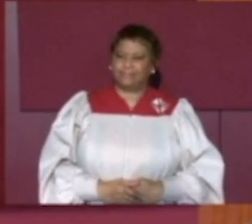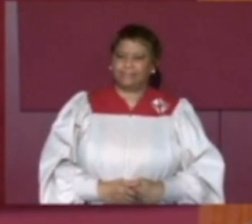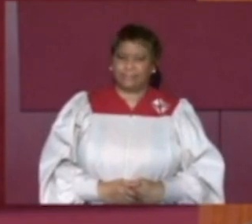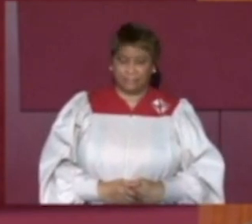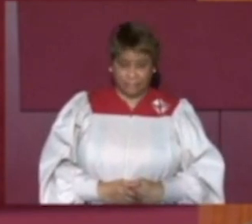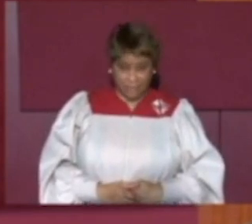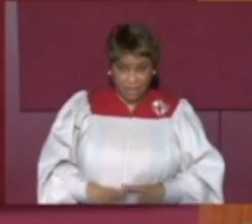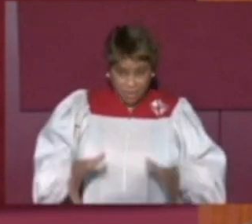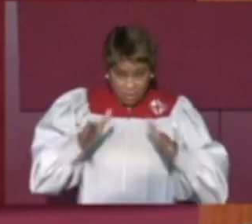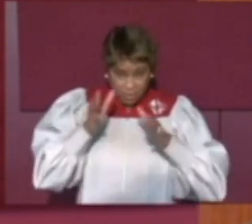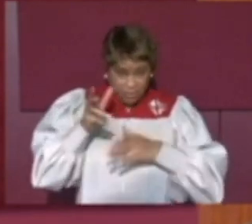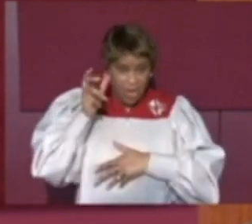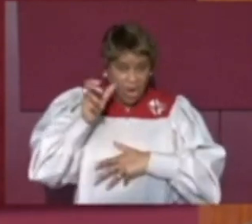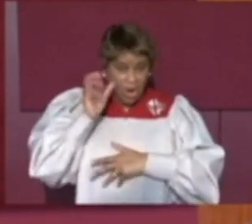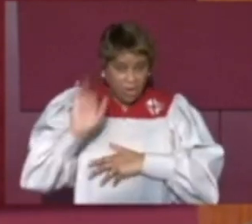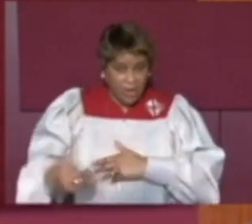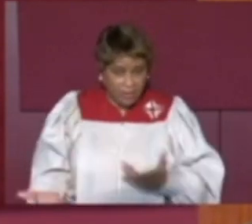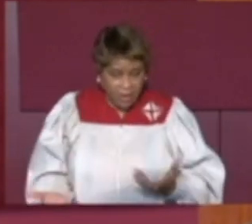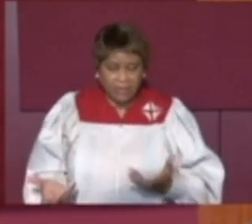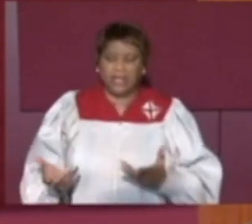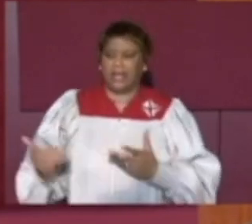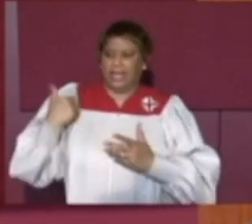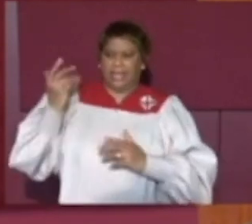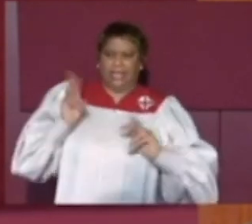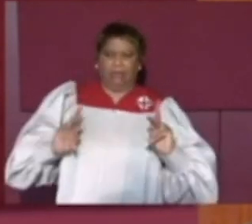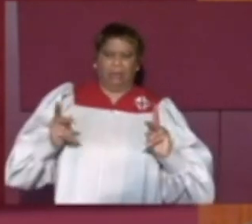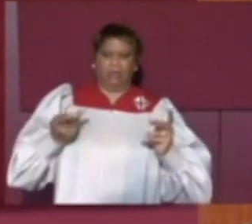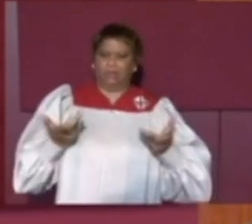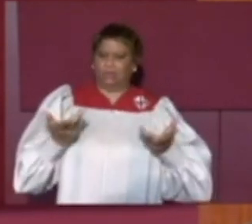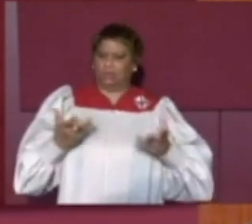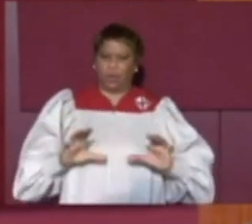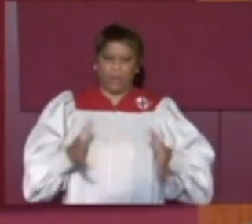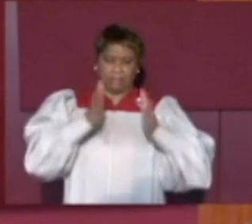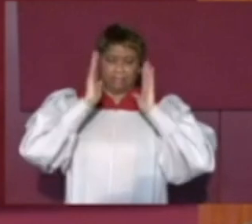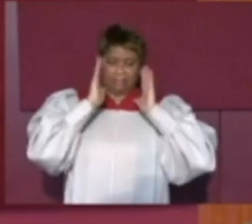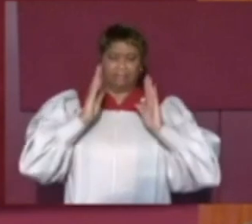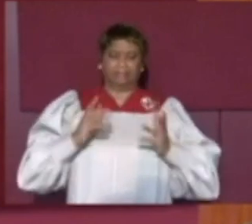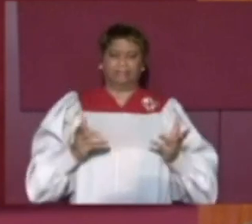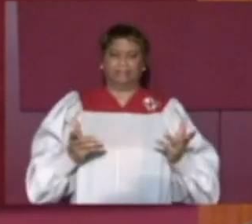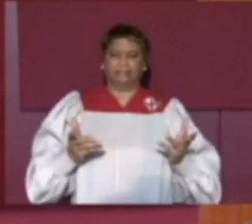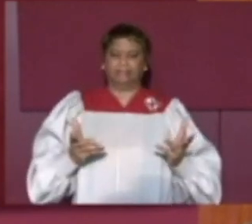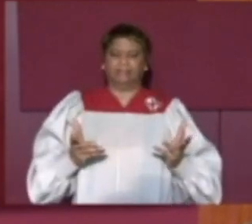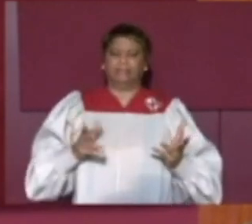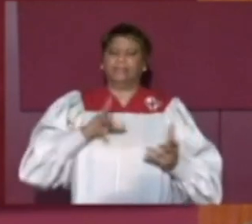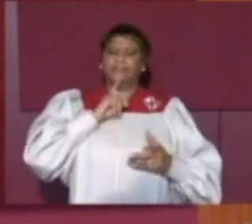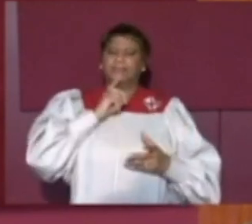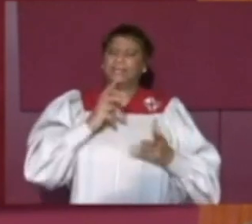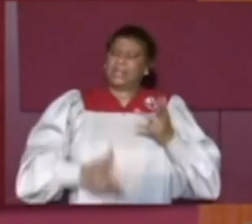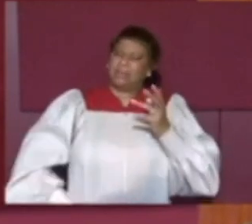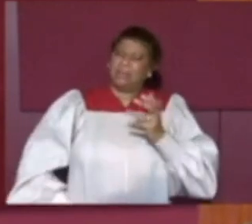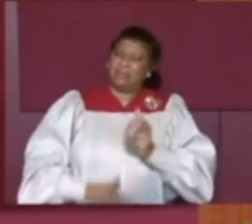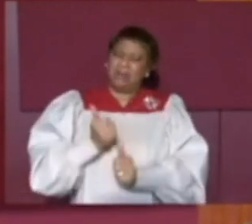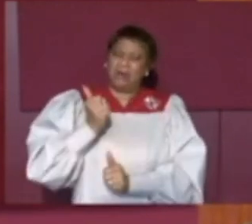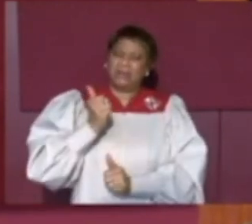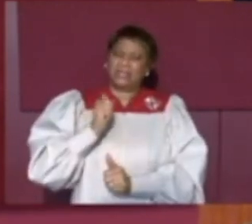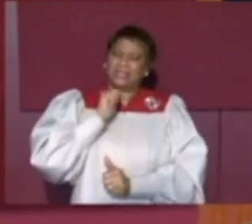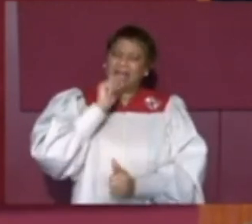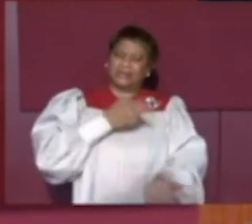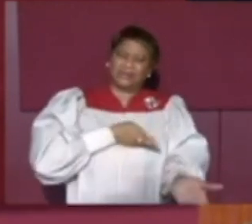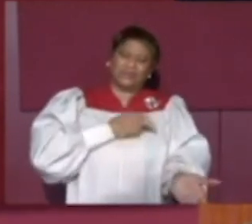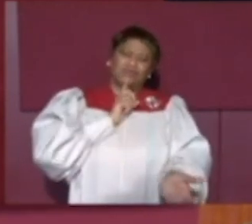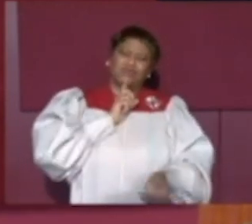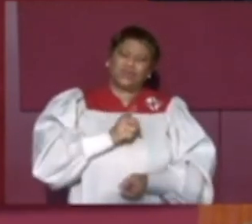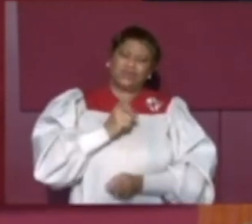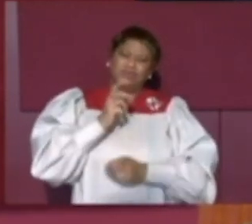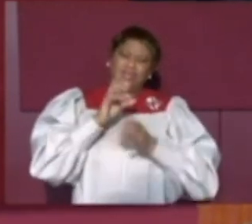Anybody ever heard that? Young people just don't want to listen. That is the most untrue